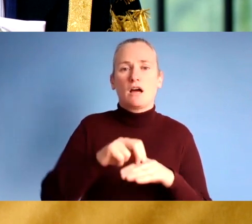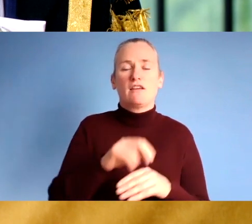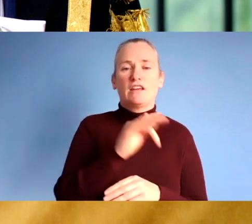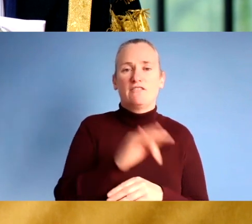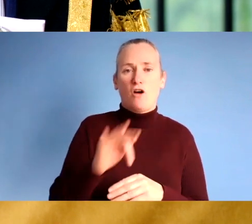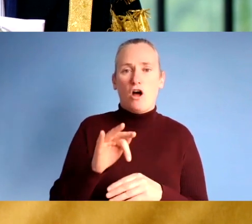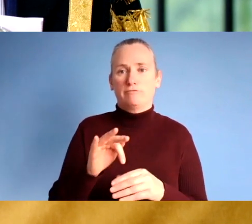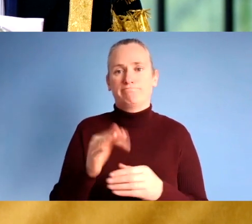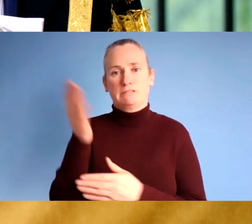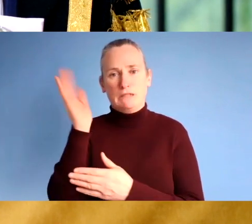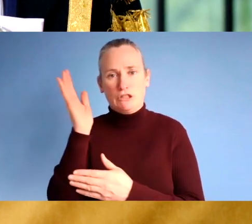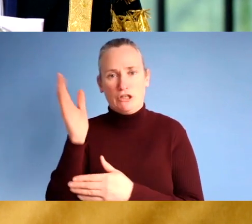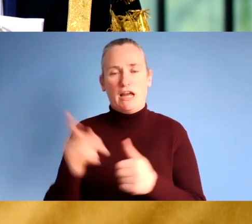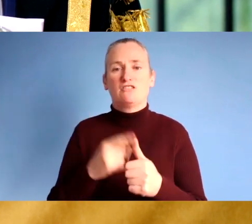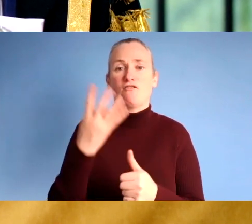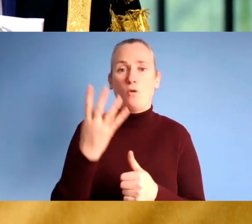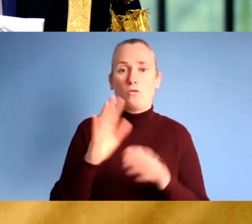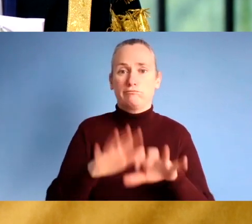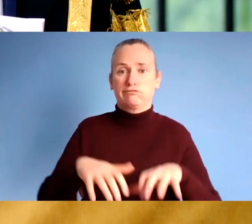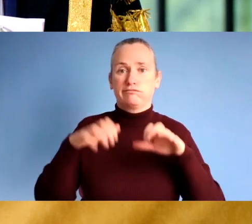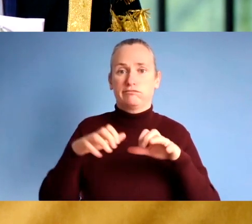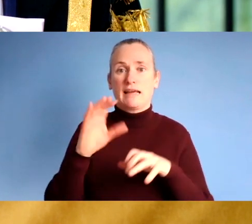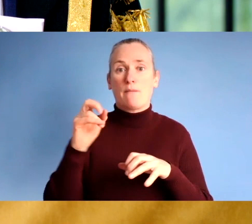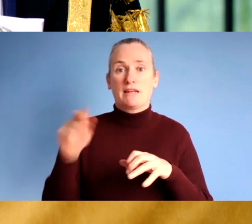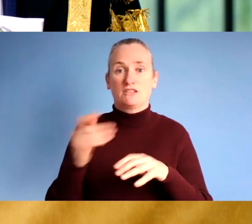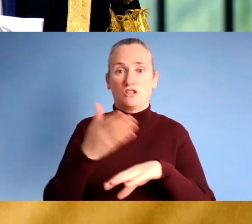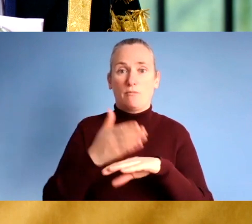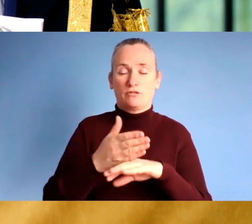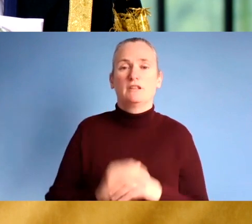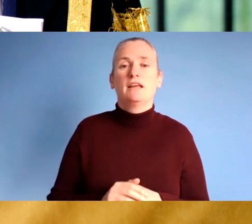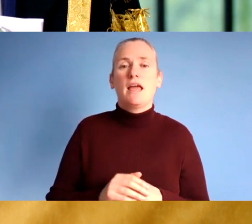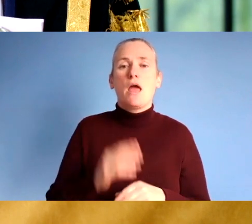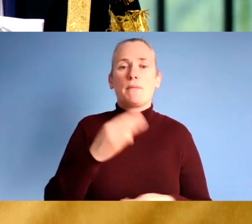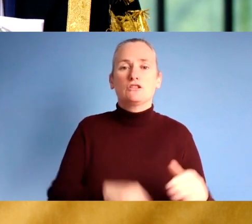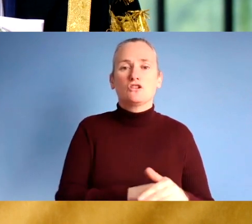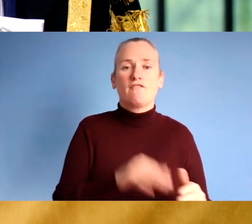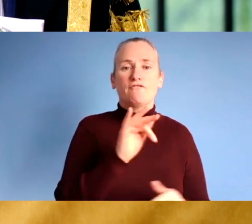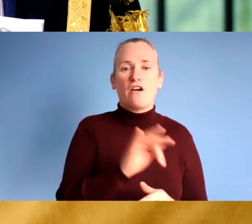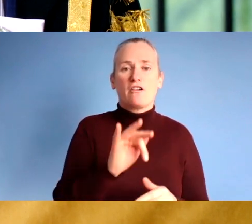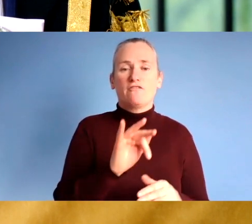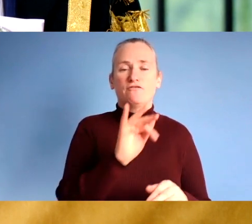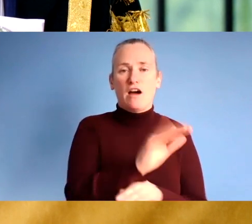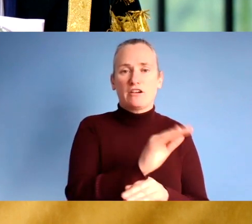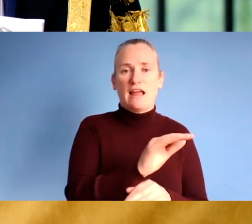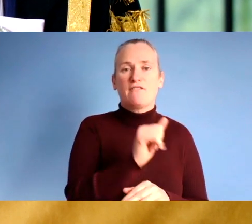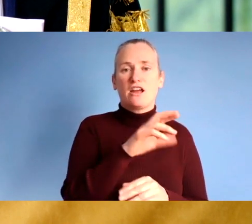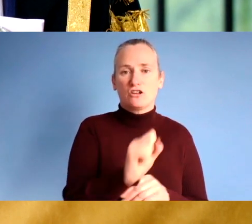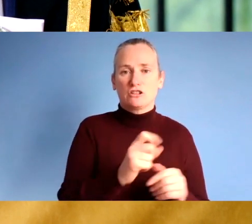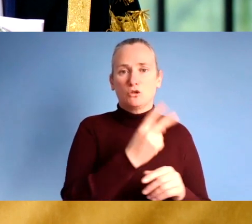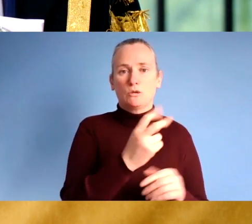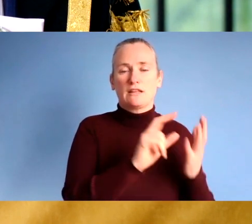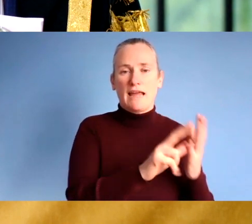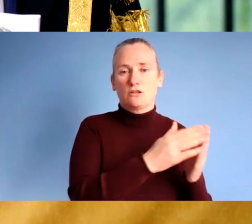Fáil front bench and in 4 cabinet posts. Minister for Foreign Affairs from 2008 to